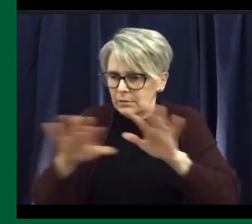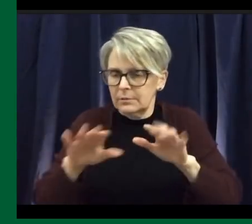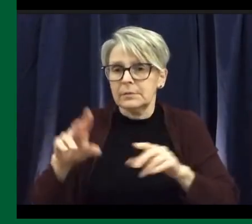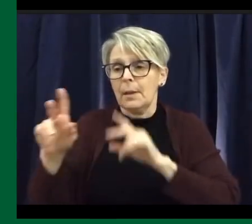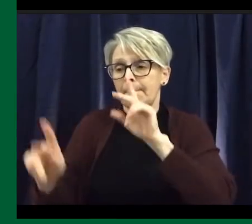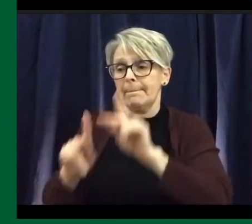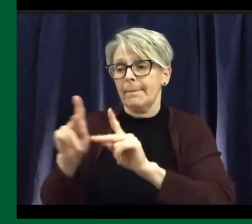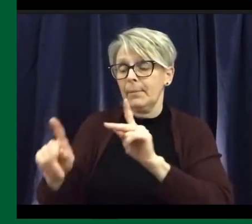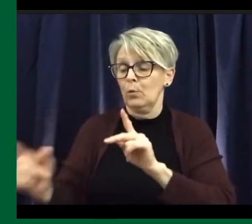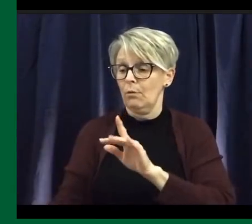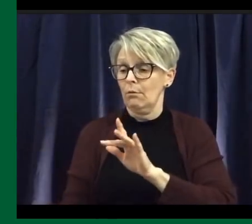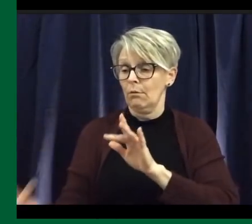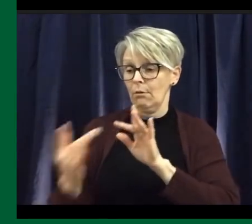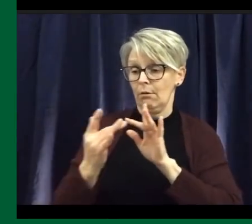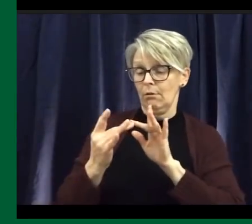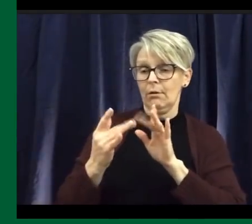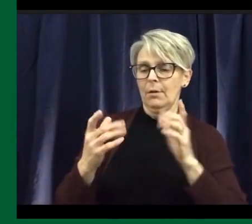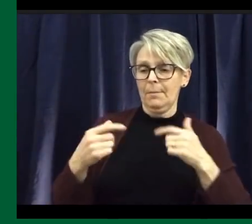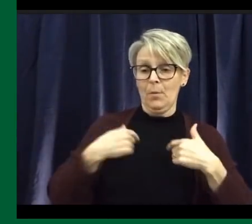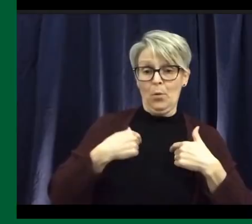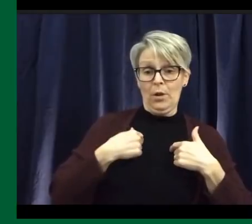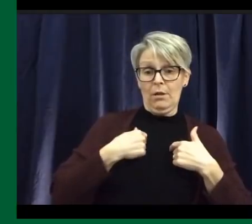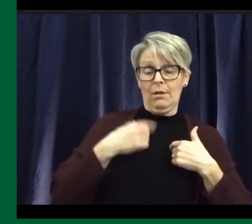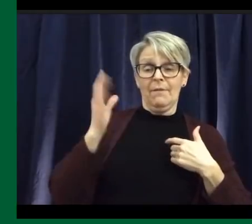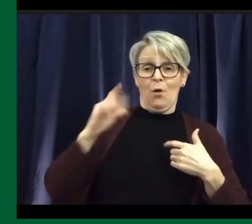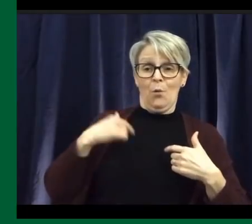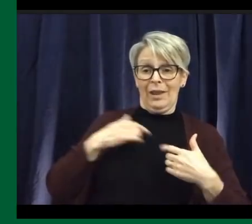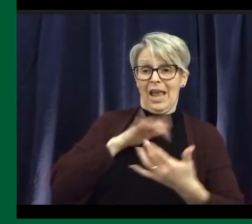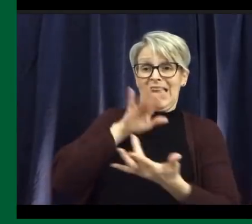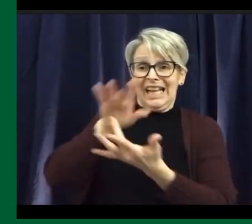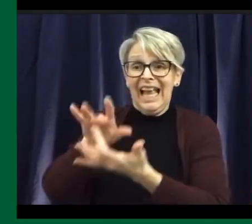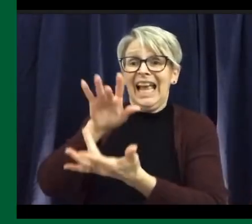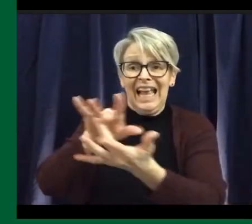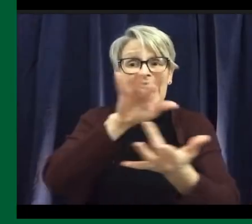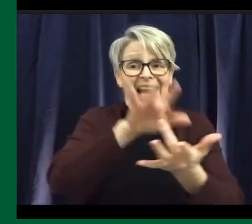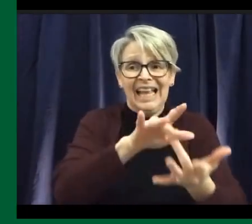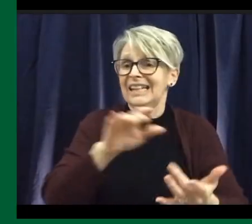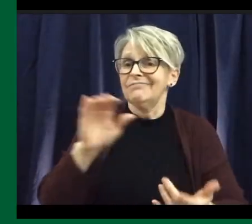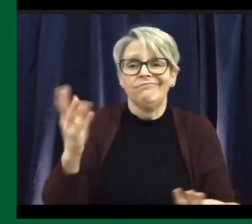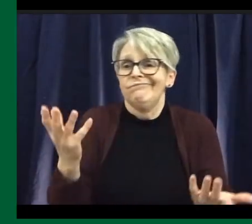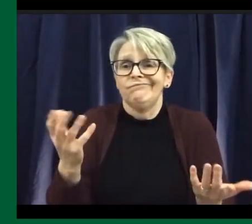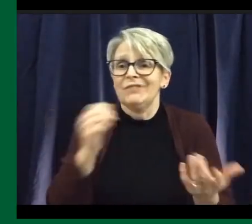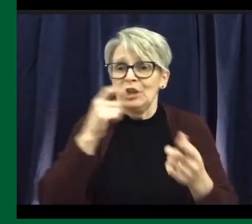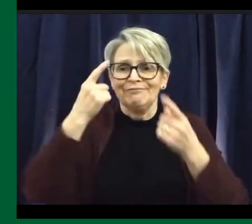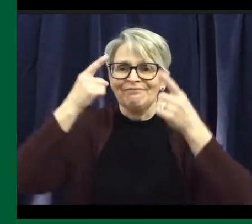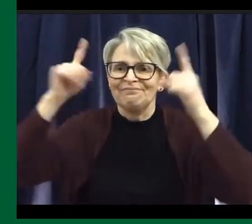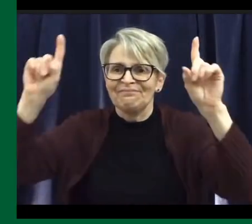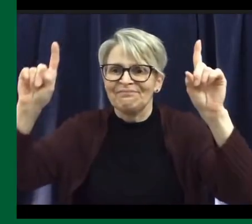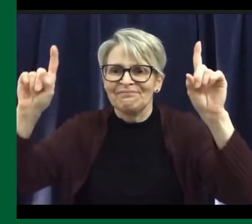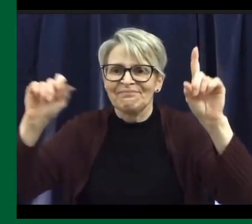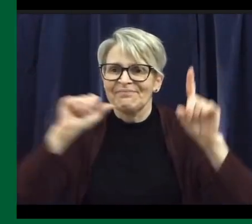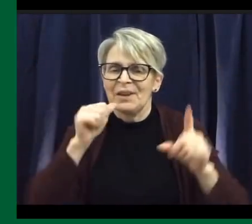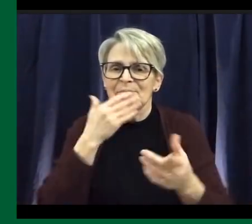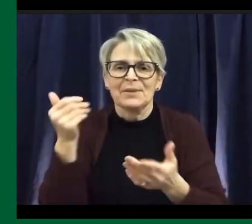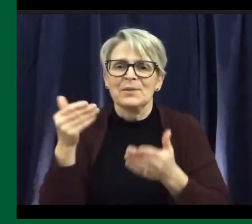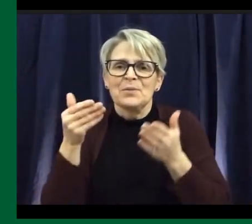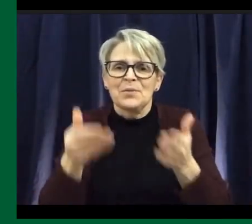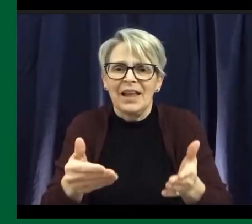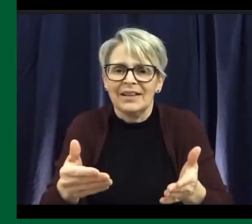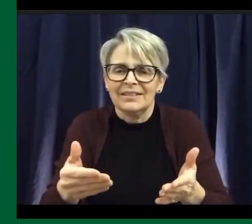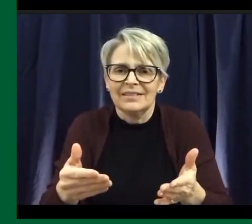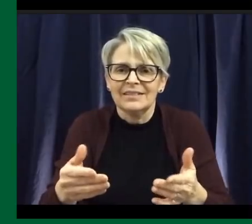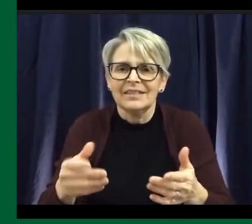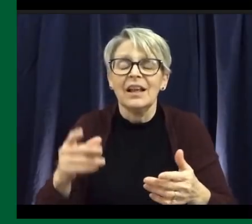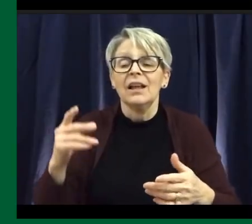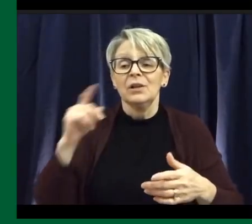contact, having us contact people isn't the best way to efficiently deliver vaccine. As what you're going to see in the upcoming